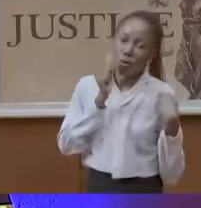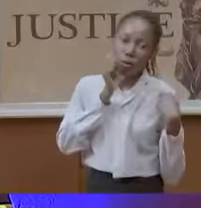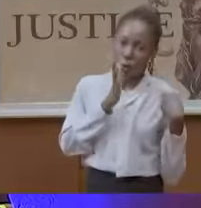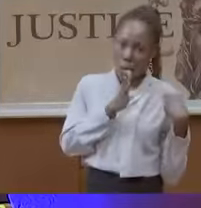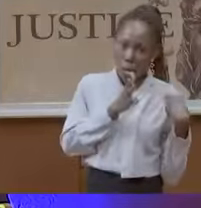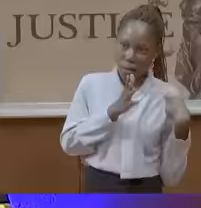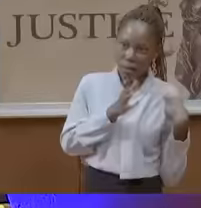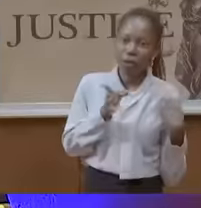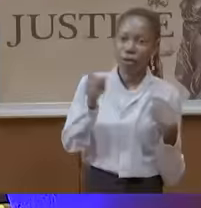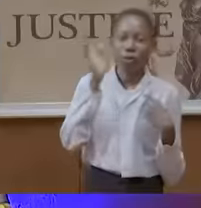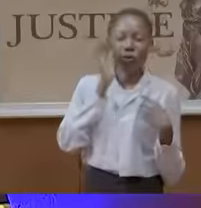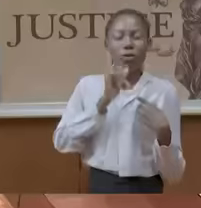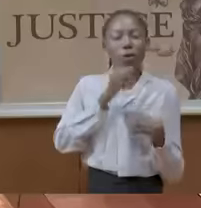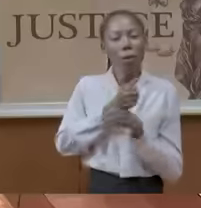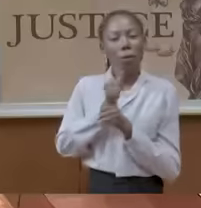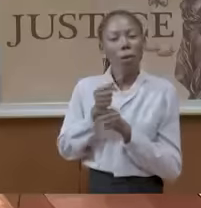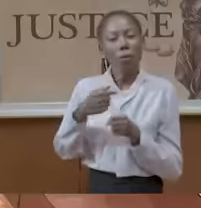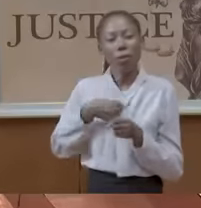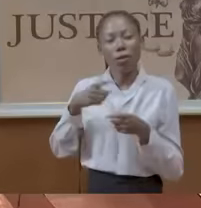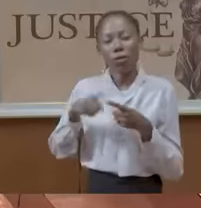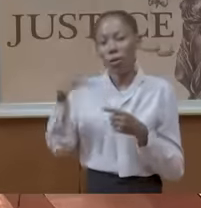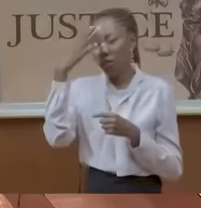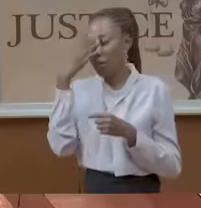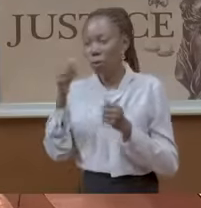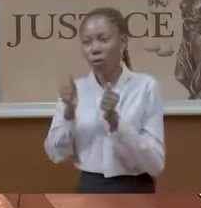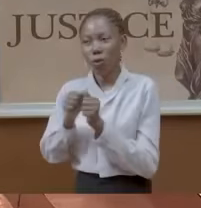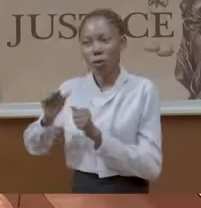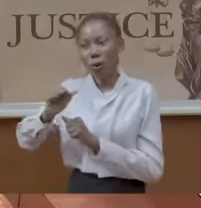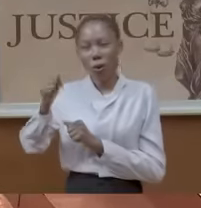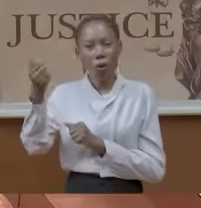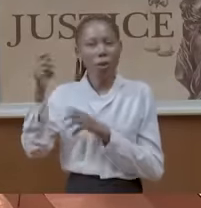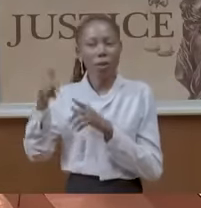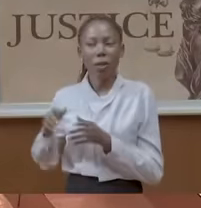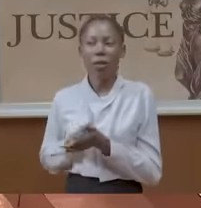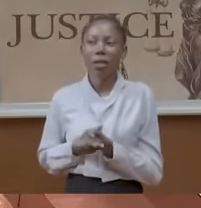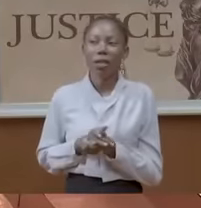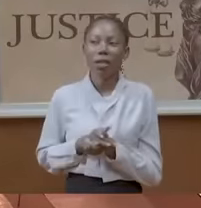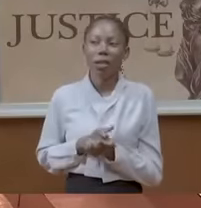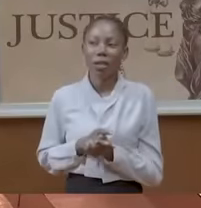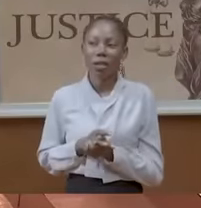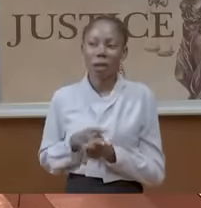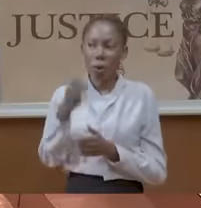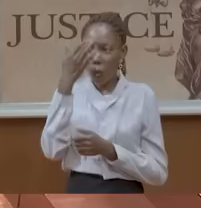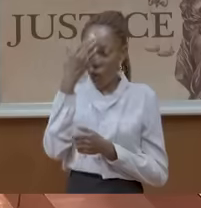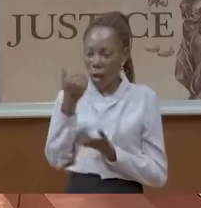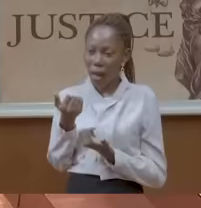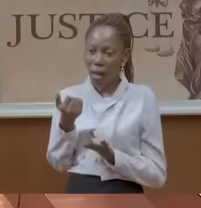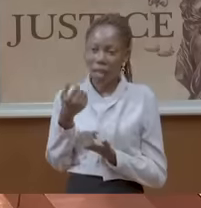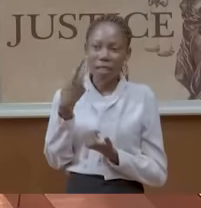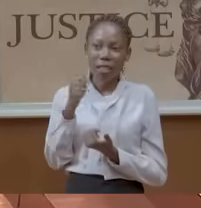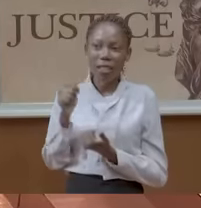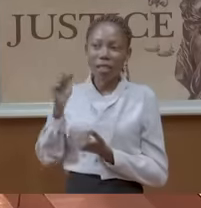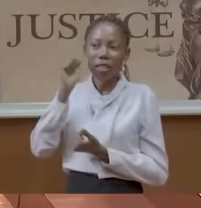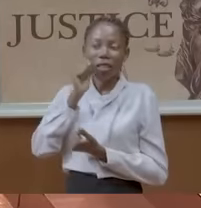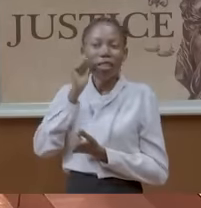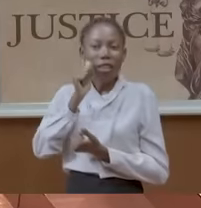you just make me a nuisance. I go to this person, I think the way the girl even behave to me, it's not for this woman. Why would she be? Because